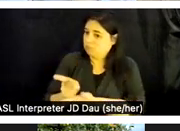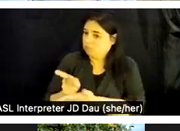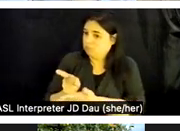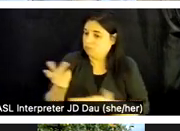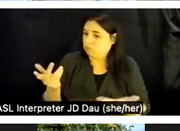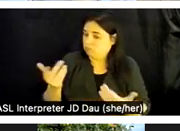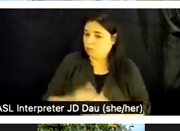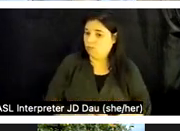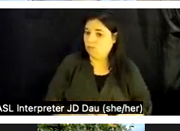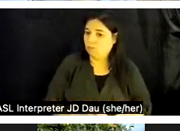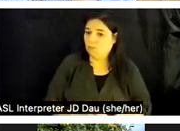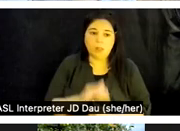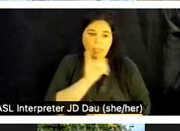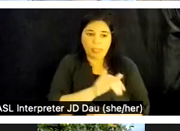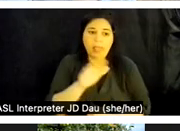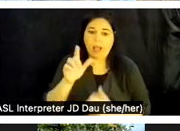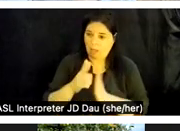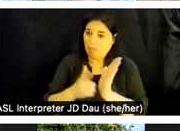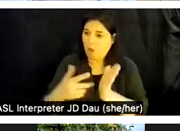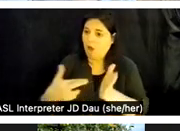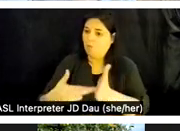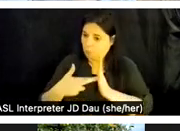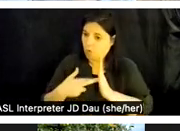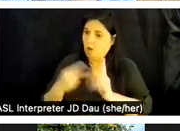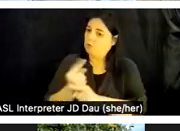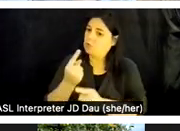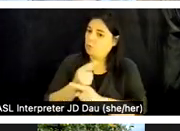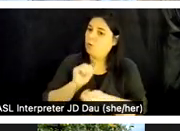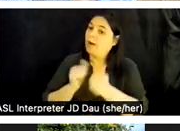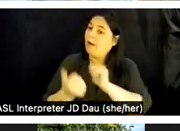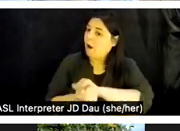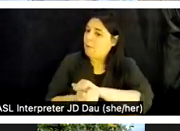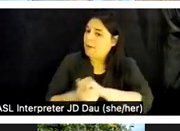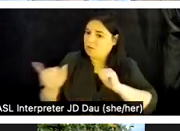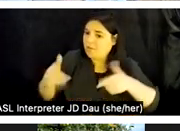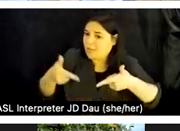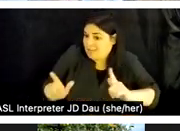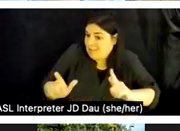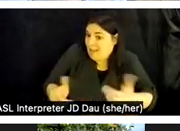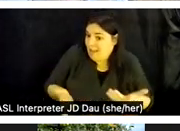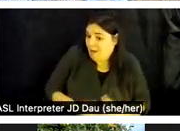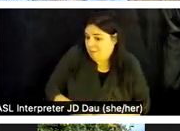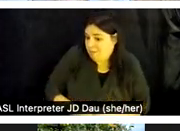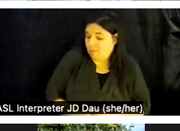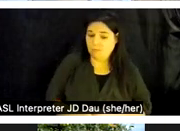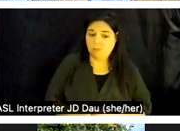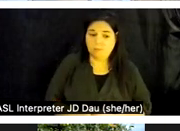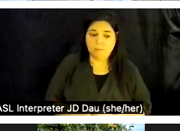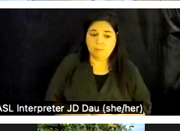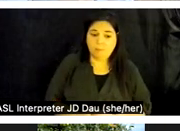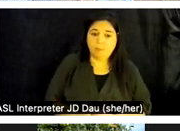the Fair Housing Act requires housing providers to allow for those types of reasonable modifications.